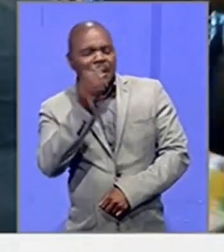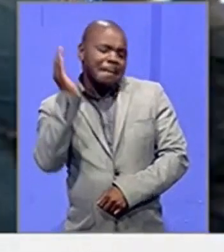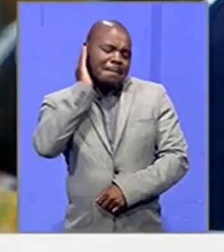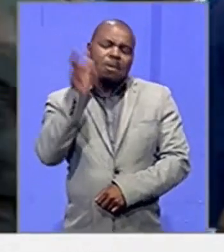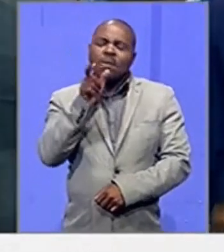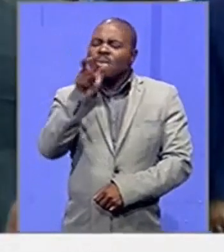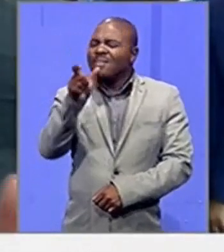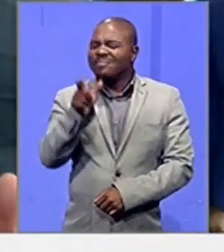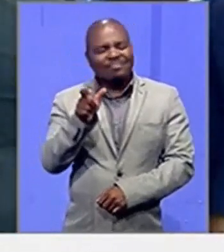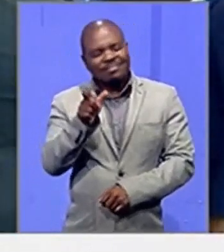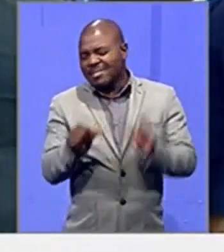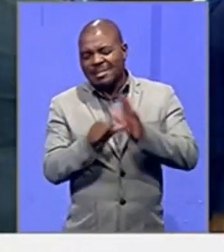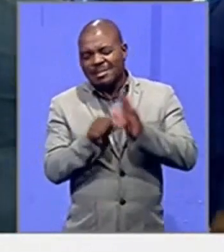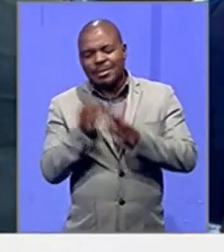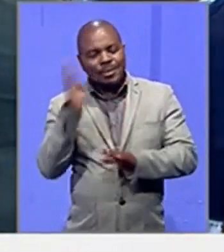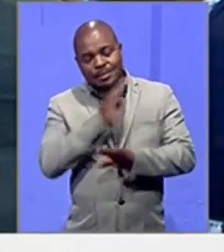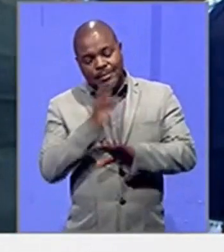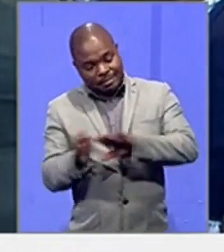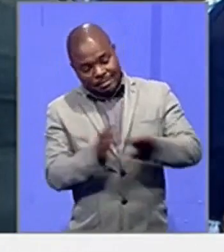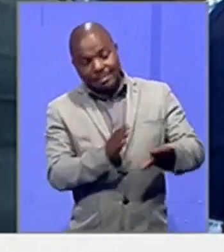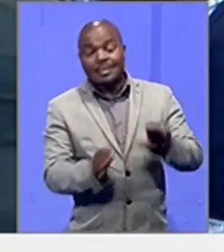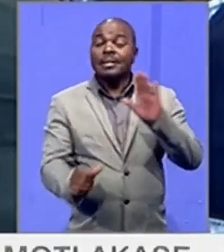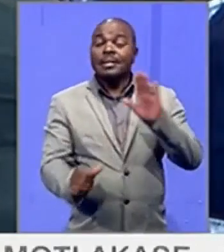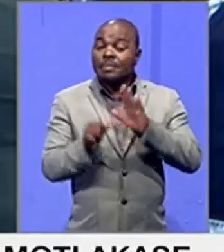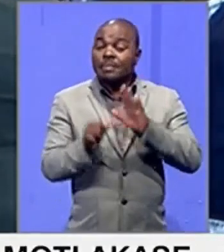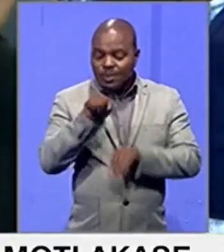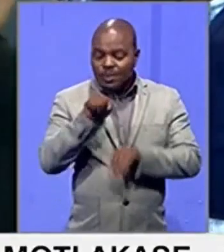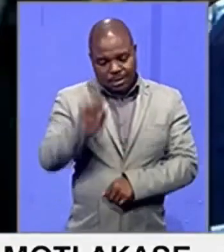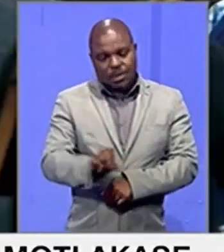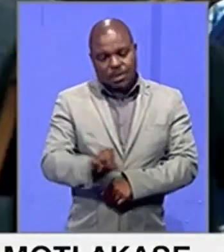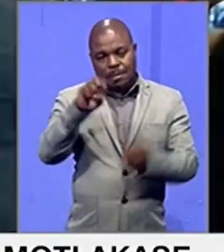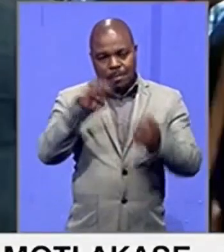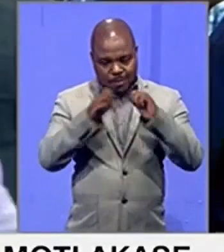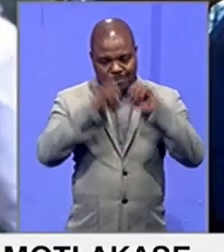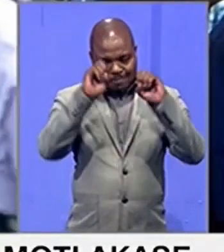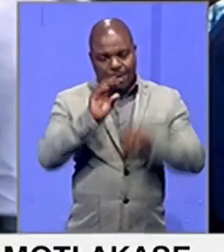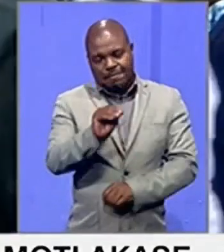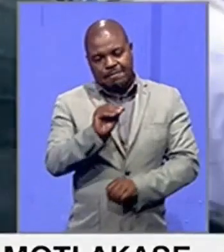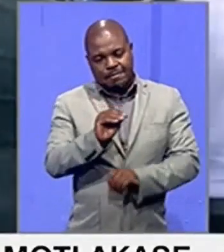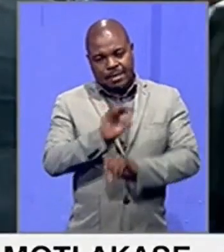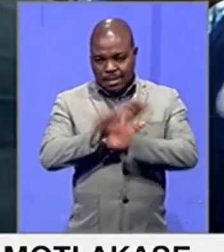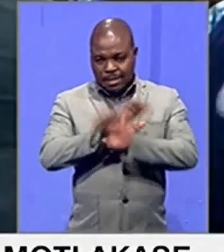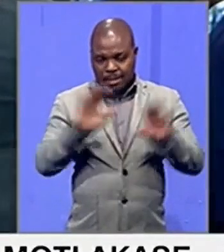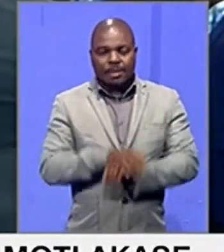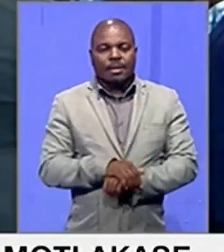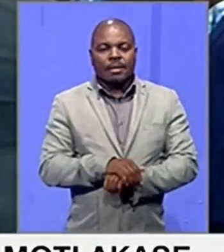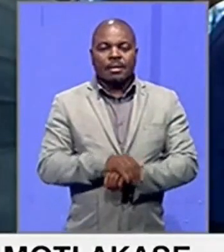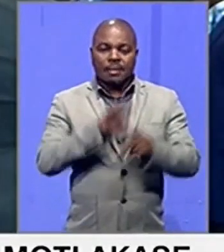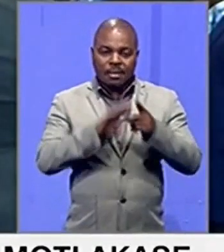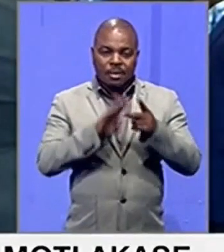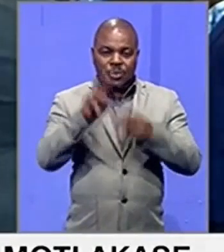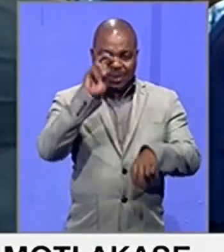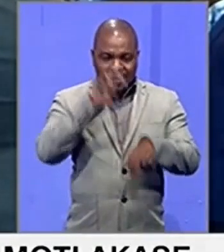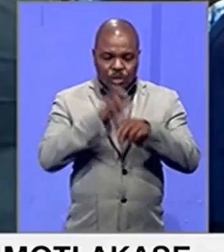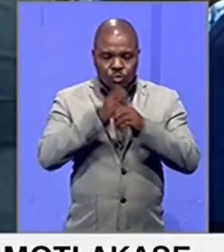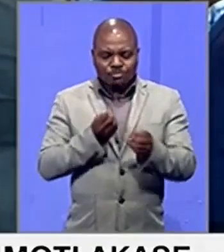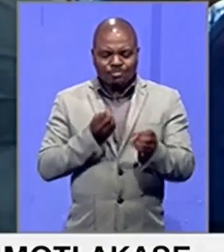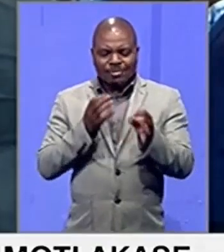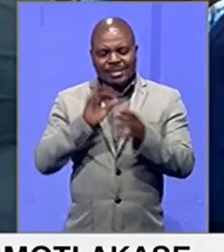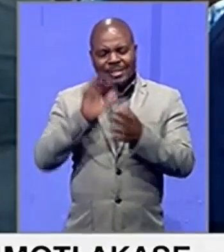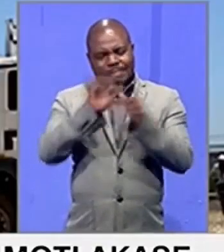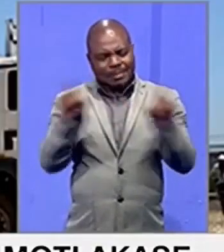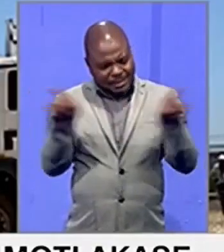have an energy constraint in the country. And as I said earlier, what is important is that we have one single narrative coming out of